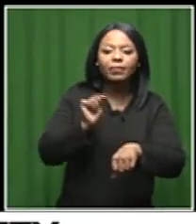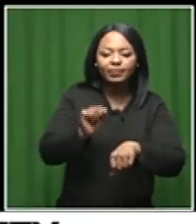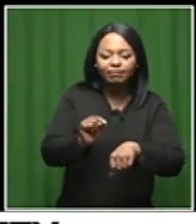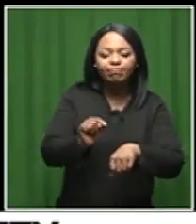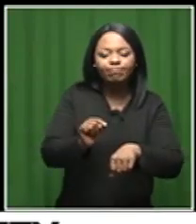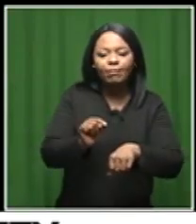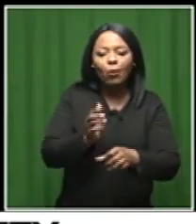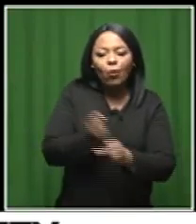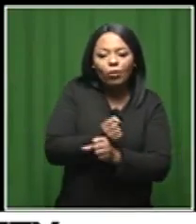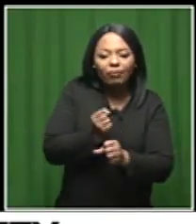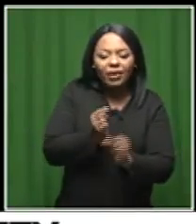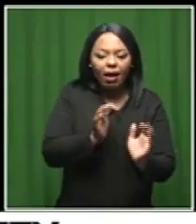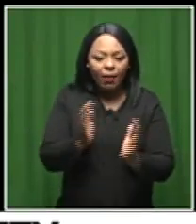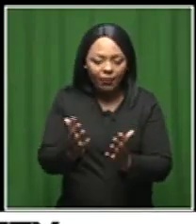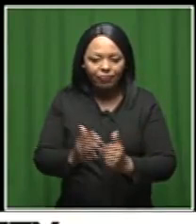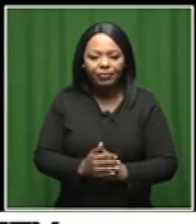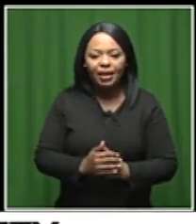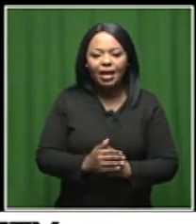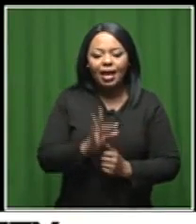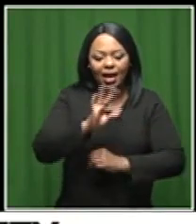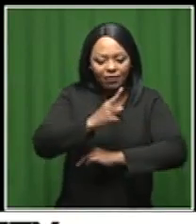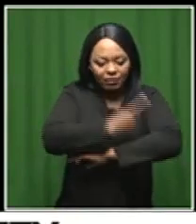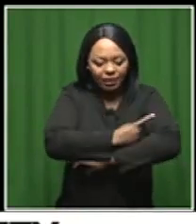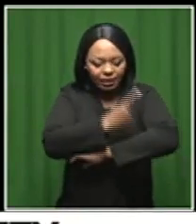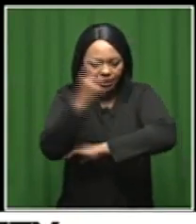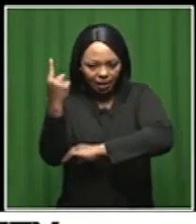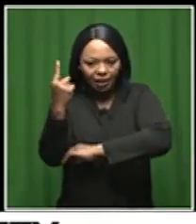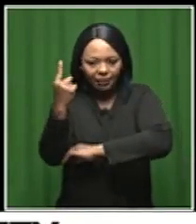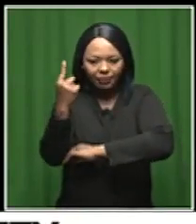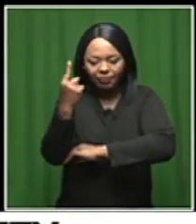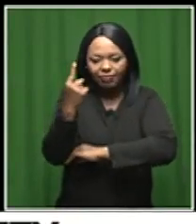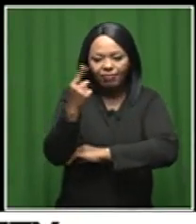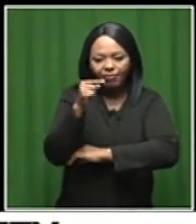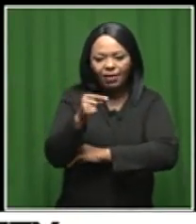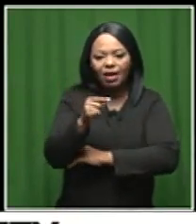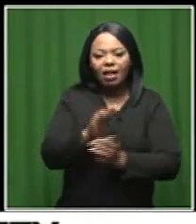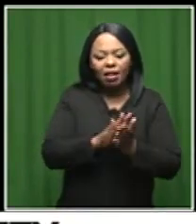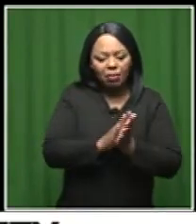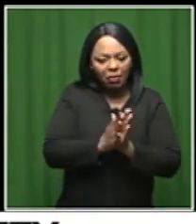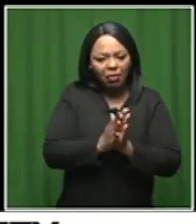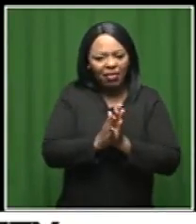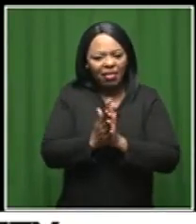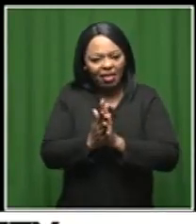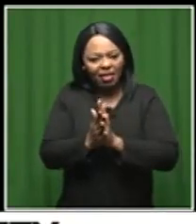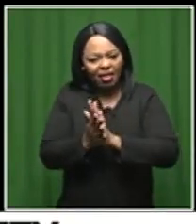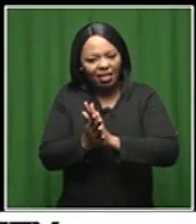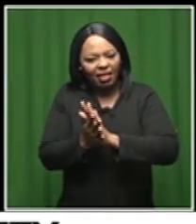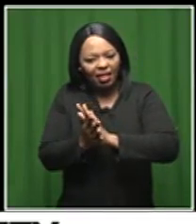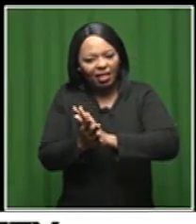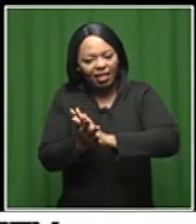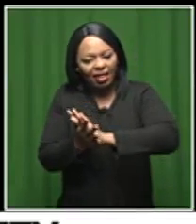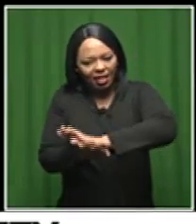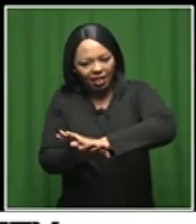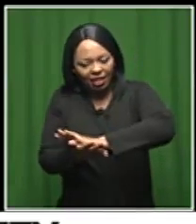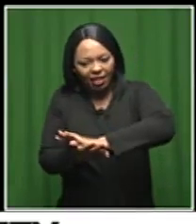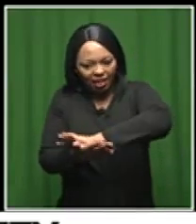ribs, in the vertebrae, in the pelvis, are the ones that contain that red